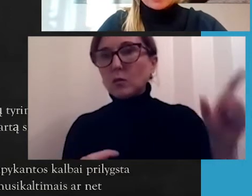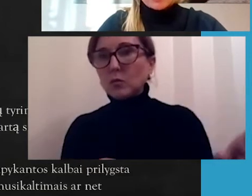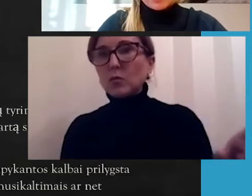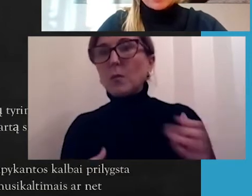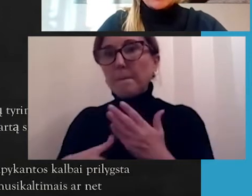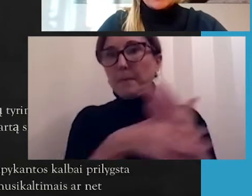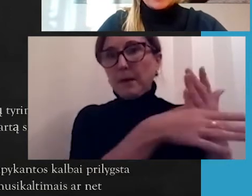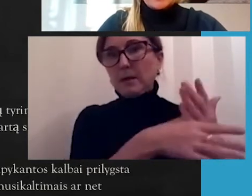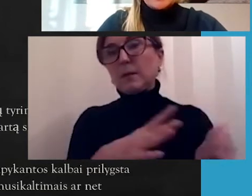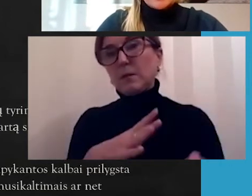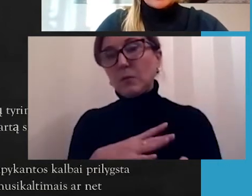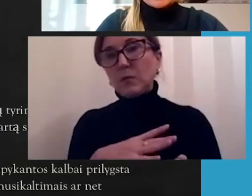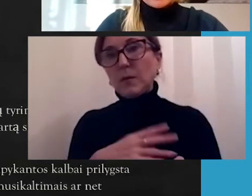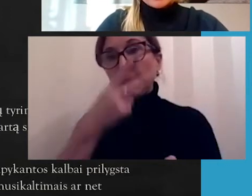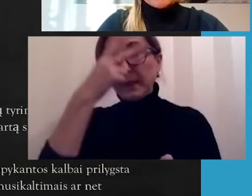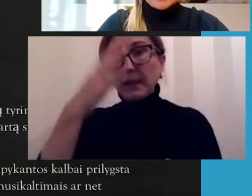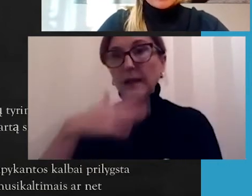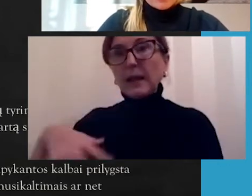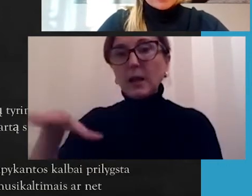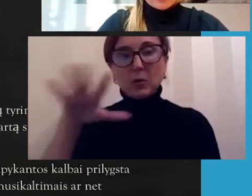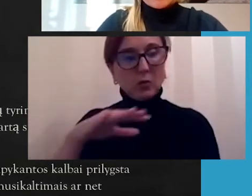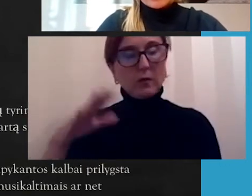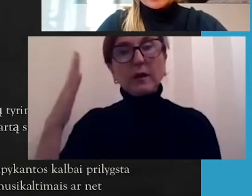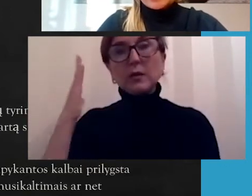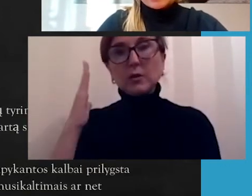to the vulnerability of victims.